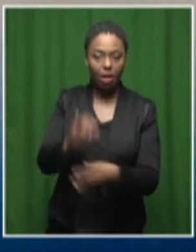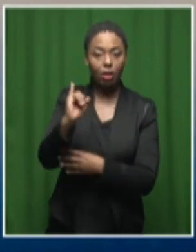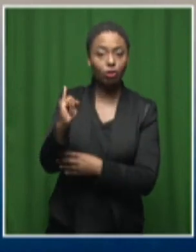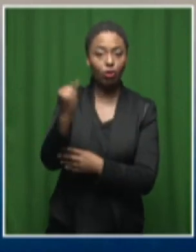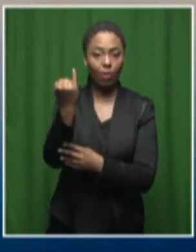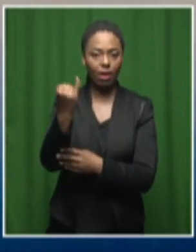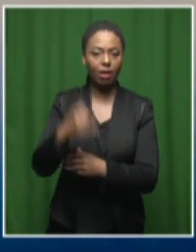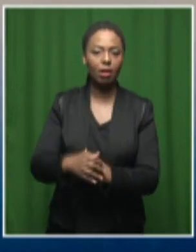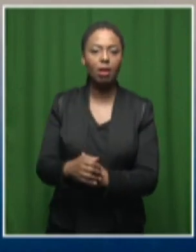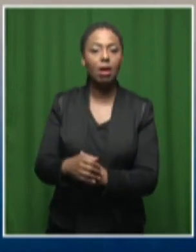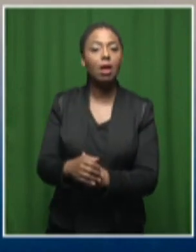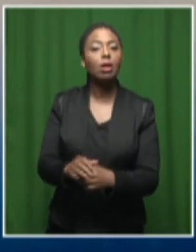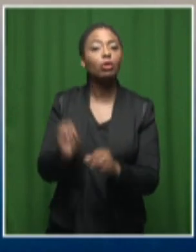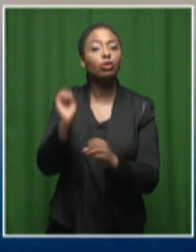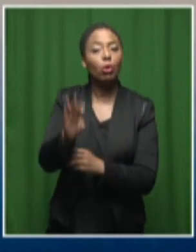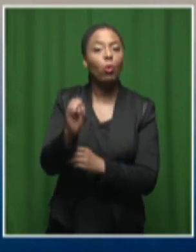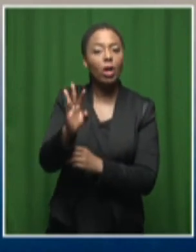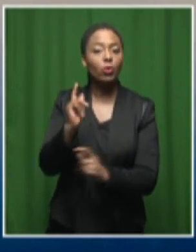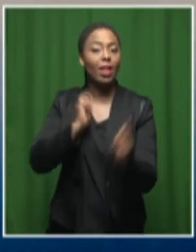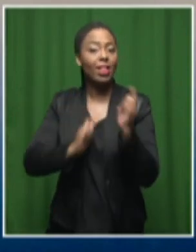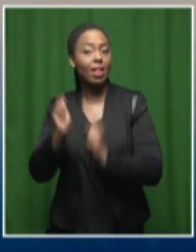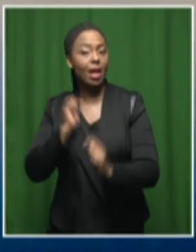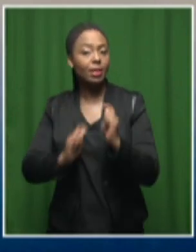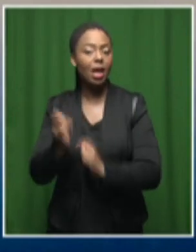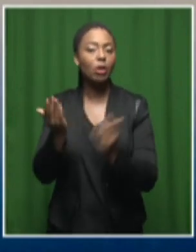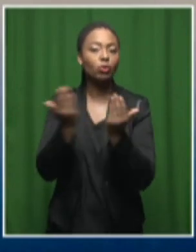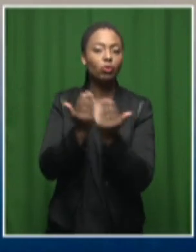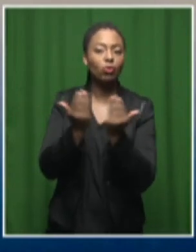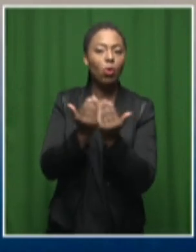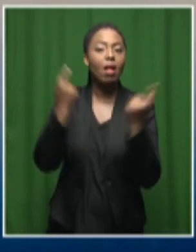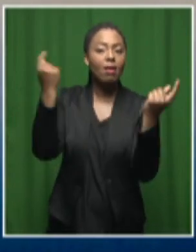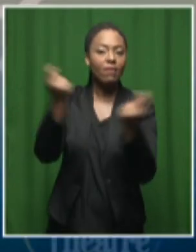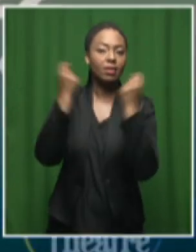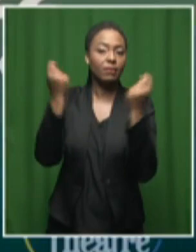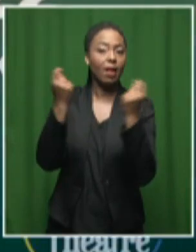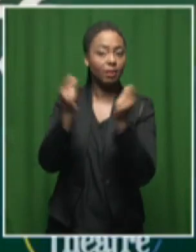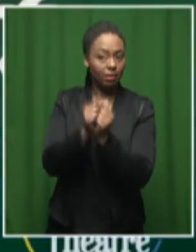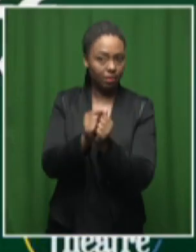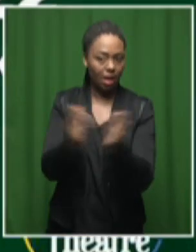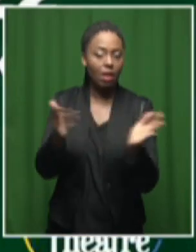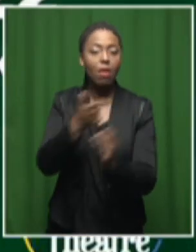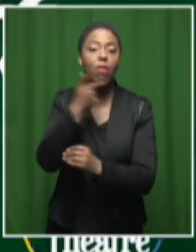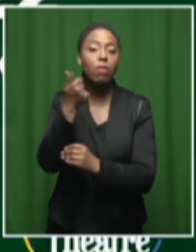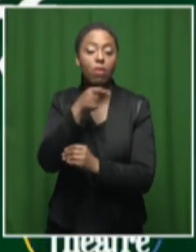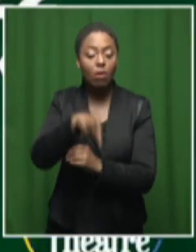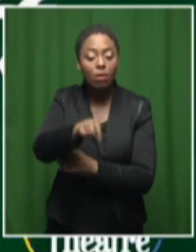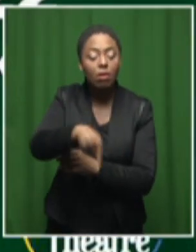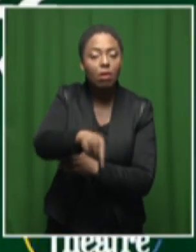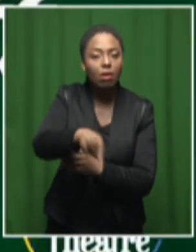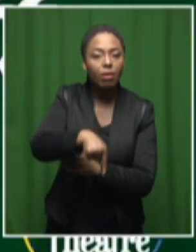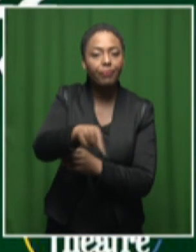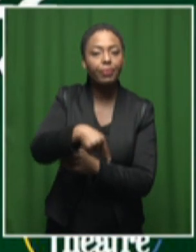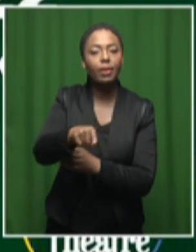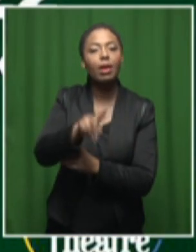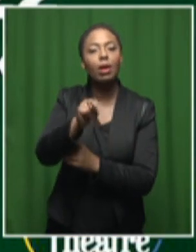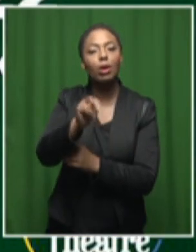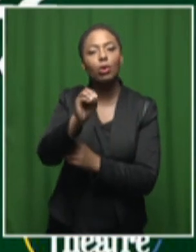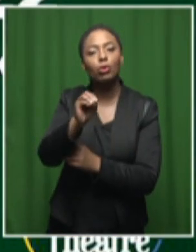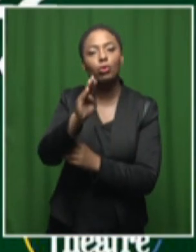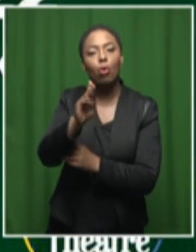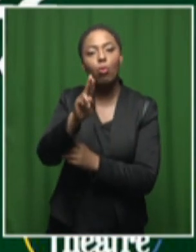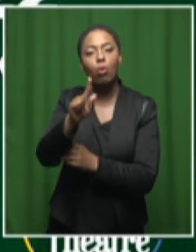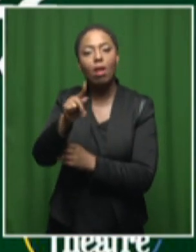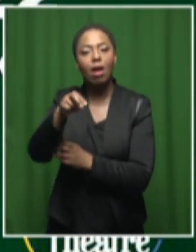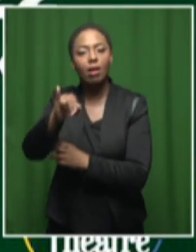The long-awaited Soweto Theatre School's Setworks Festival is set to kick off this week. Nobulali Productions